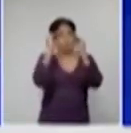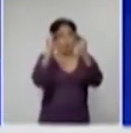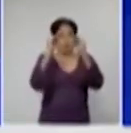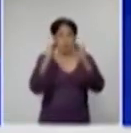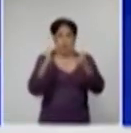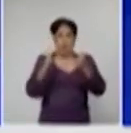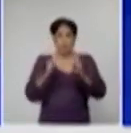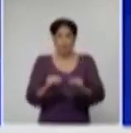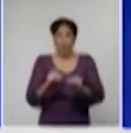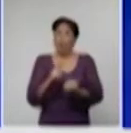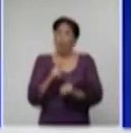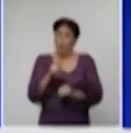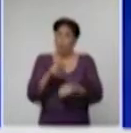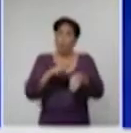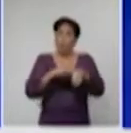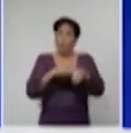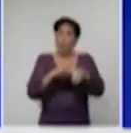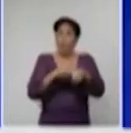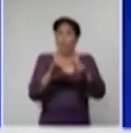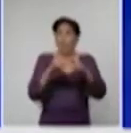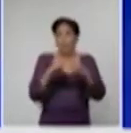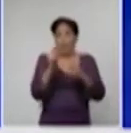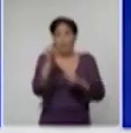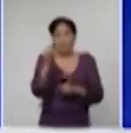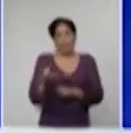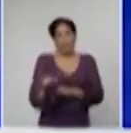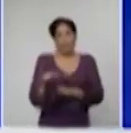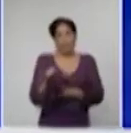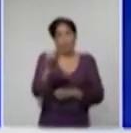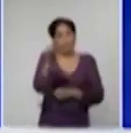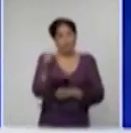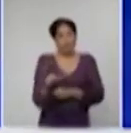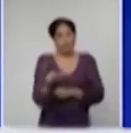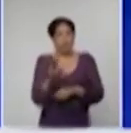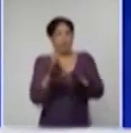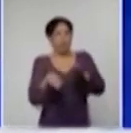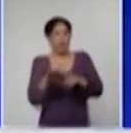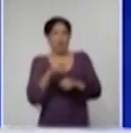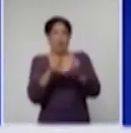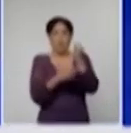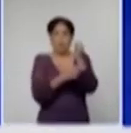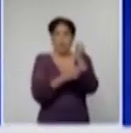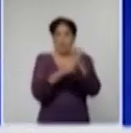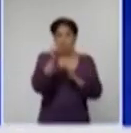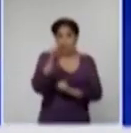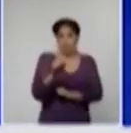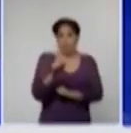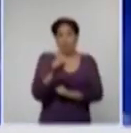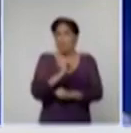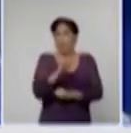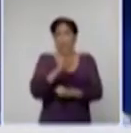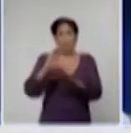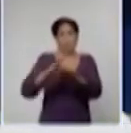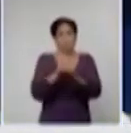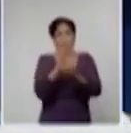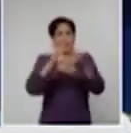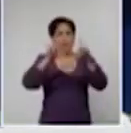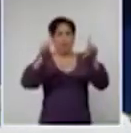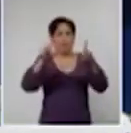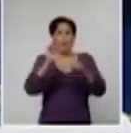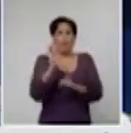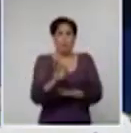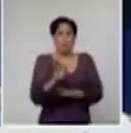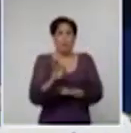early diagnosis, you have to notice the high number of people who have been diagnosed even